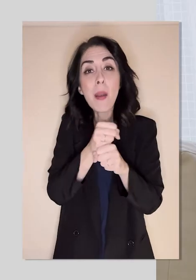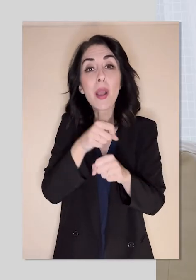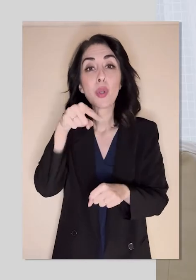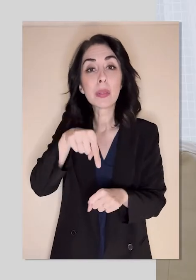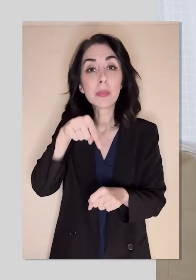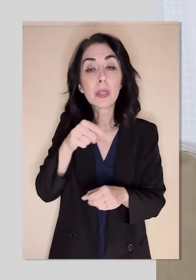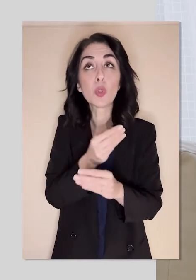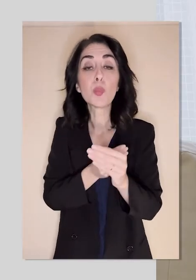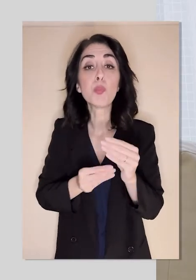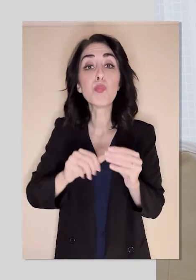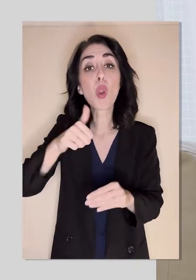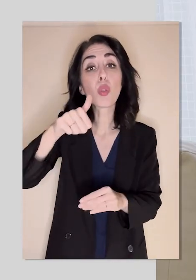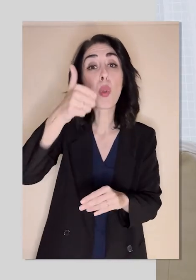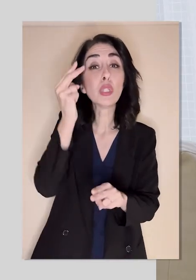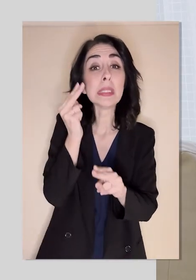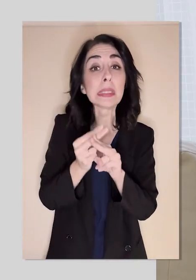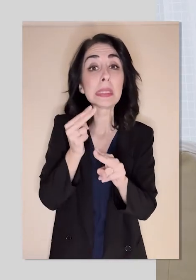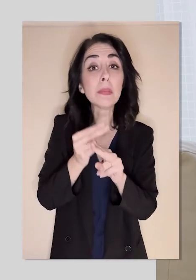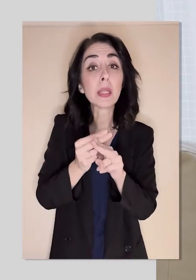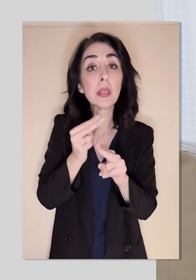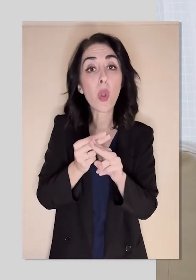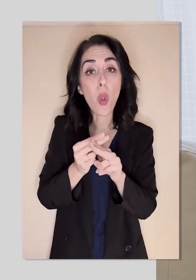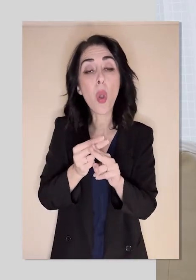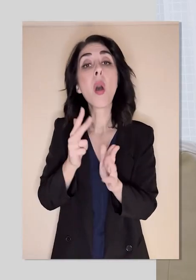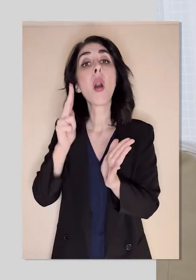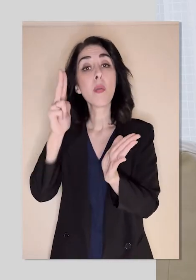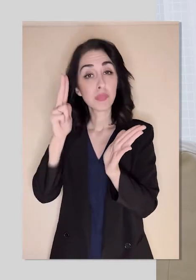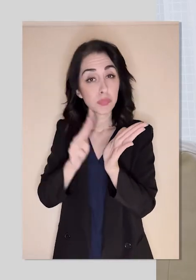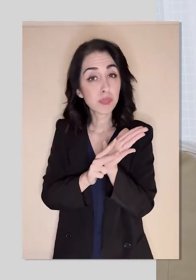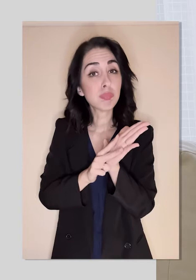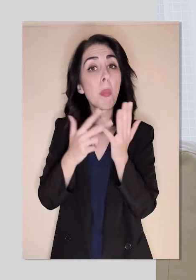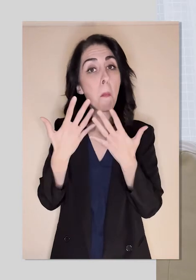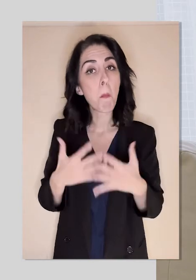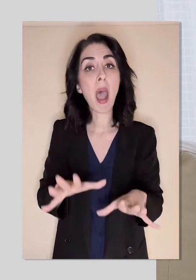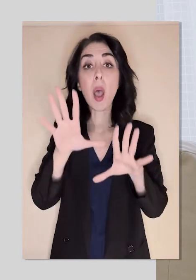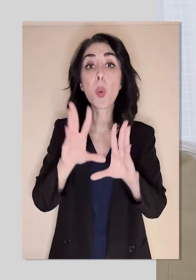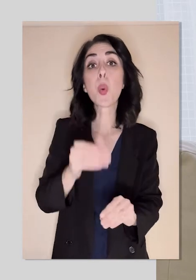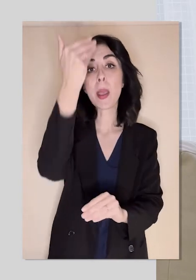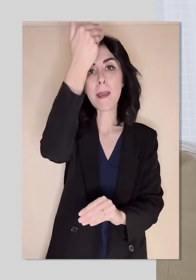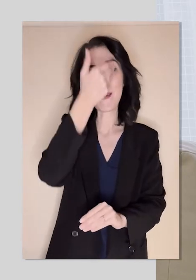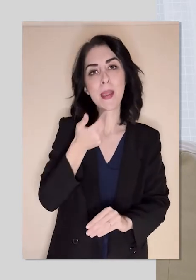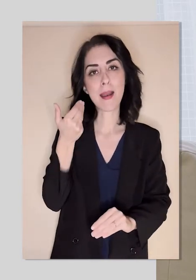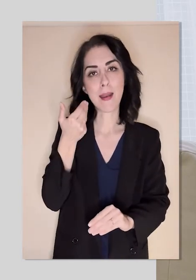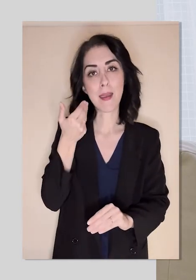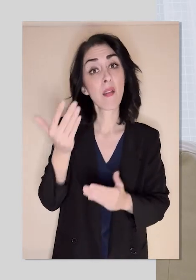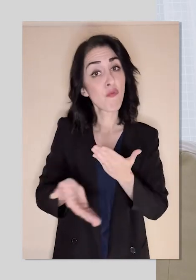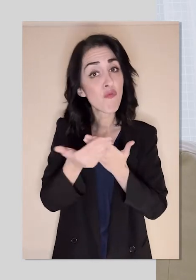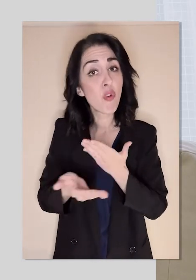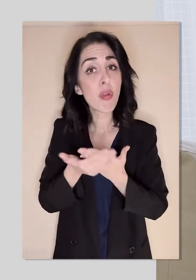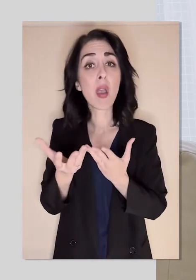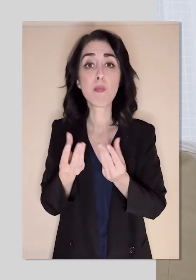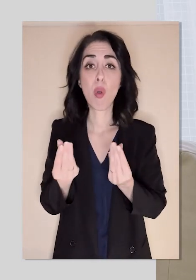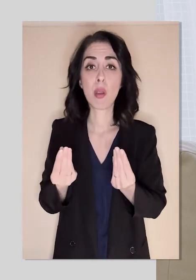was approved for migraine specifically. And it works on migraine. One of the issues is it